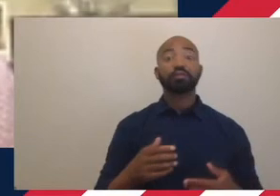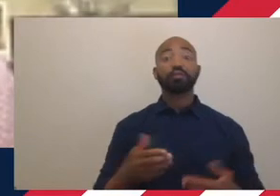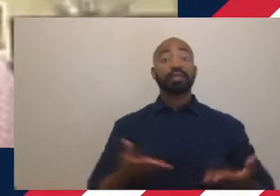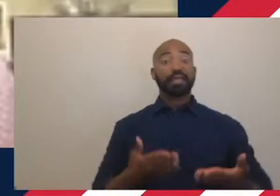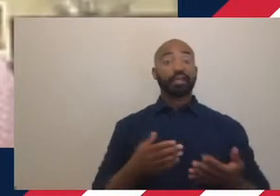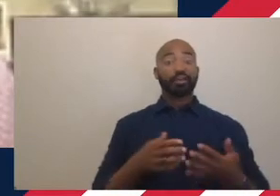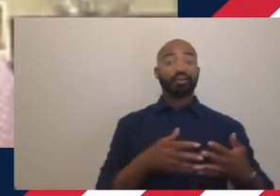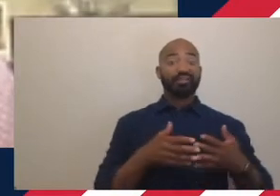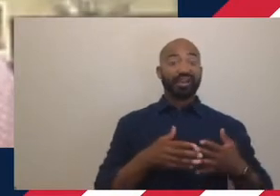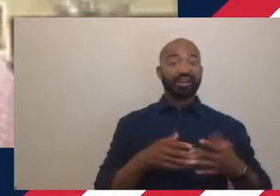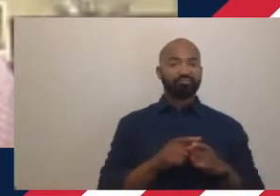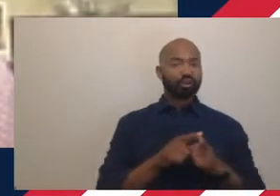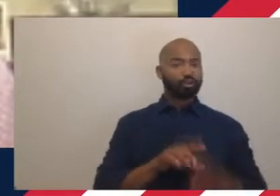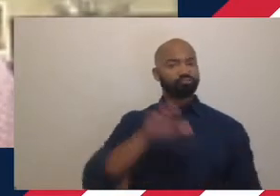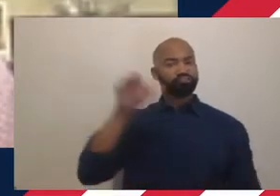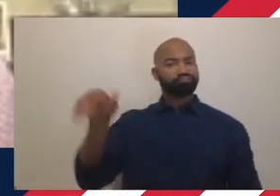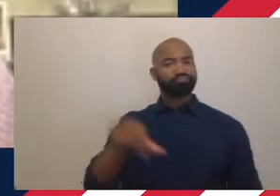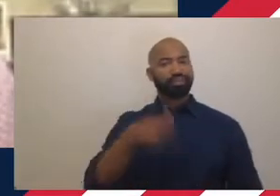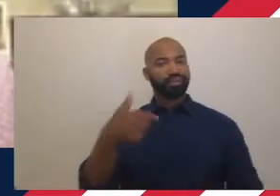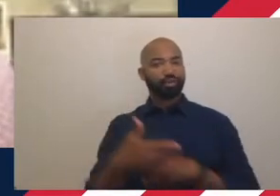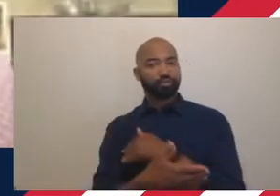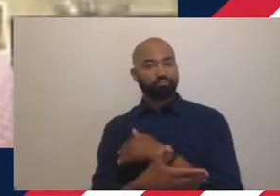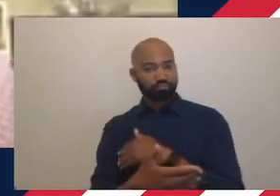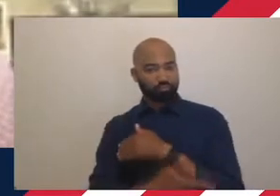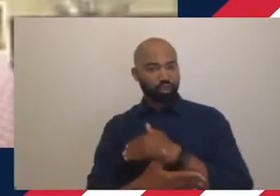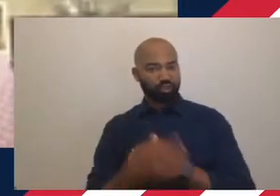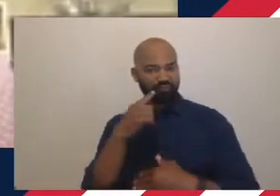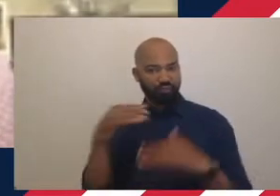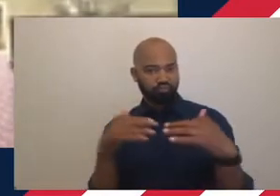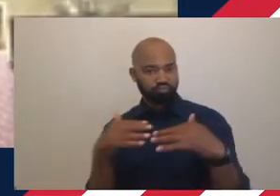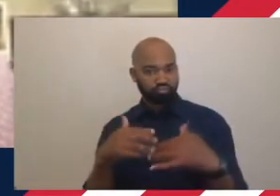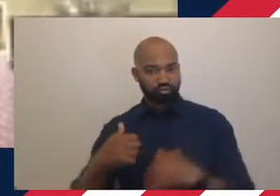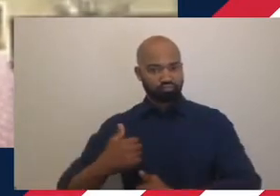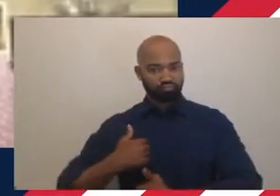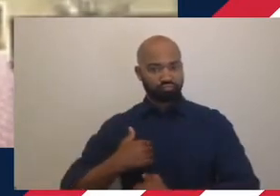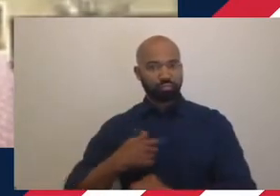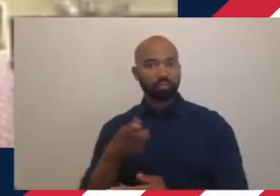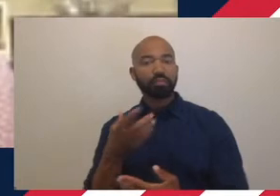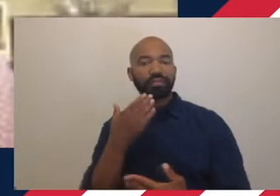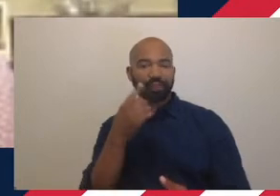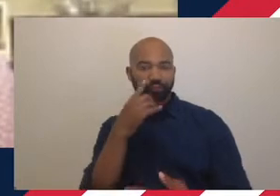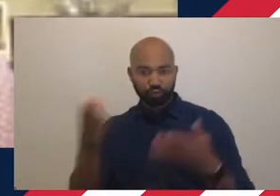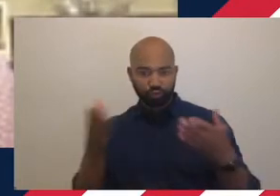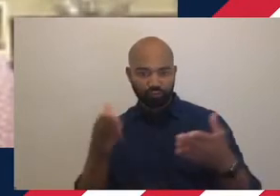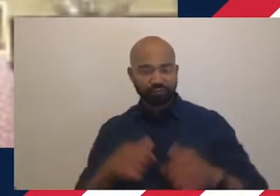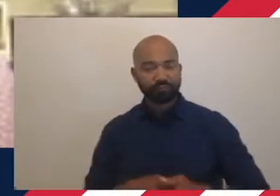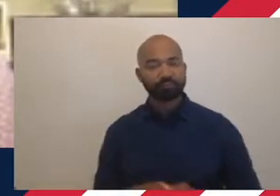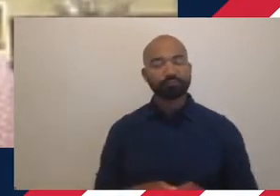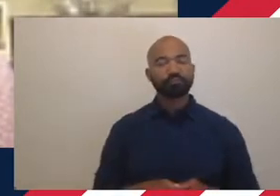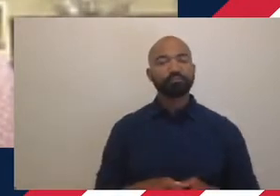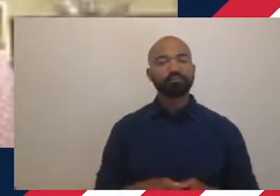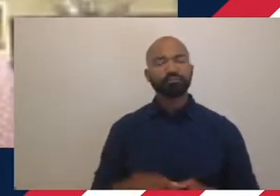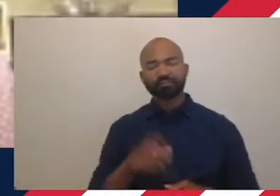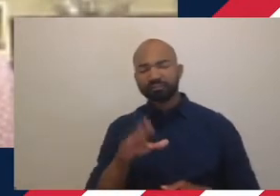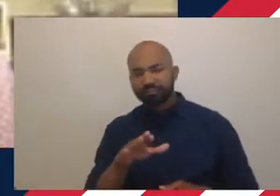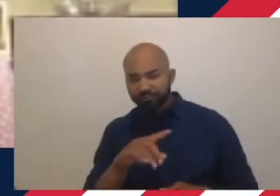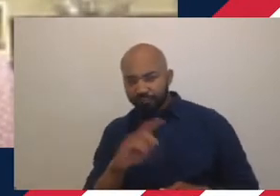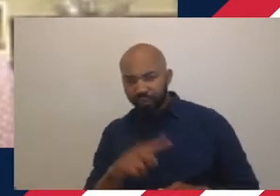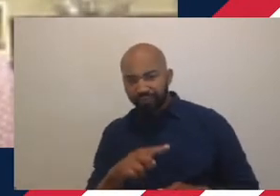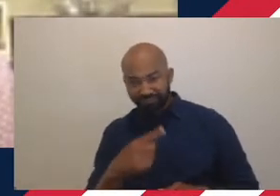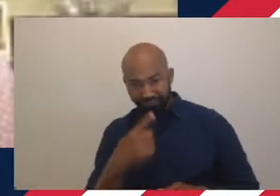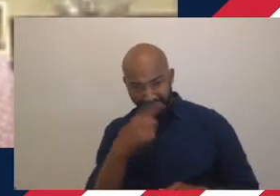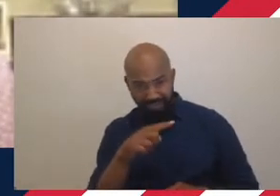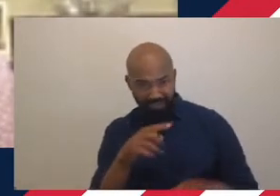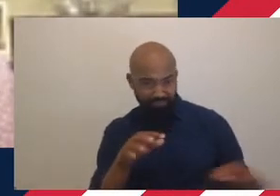on behalf of your country. We very much appreciate that. Could you talk a little bit more about the importance of hazard